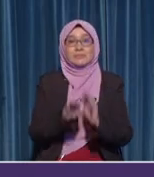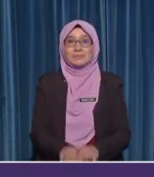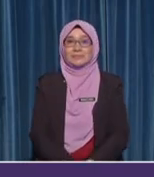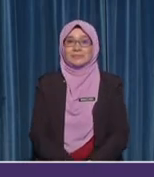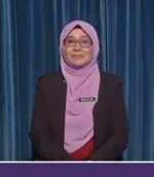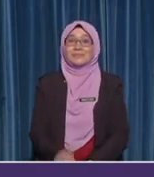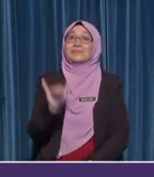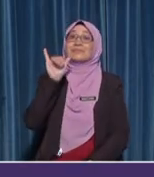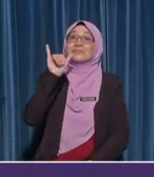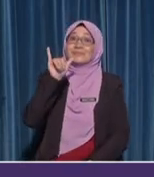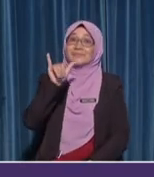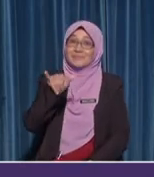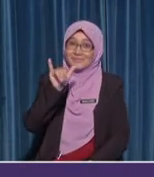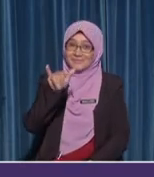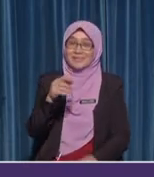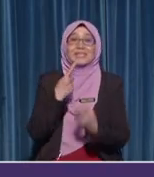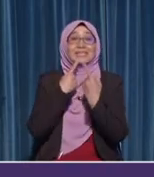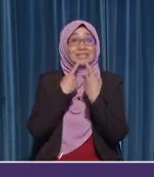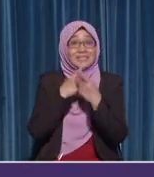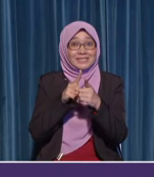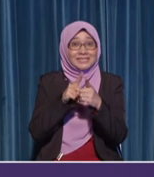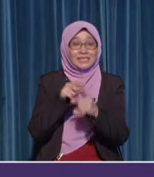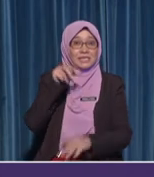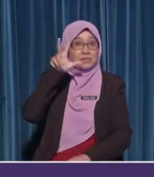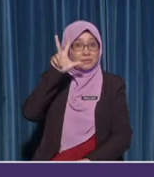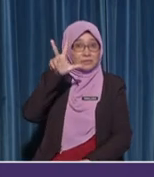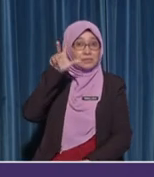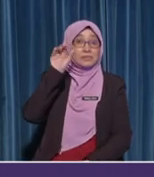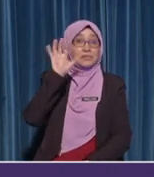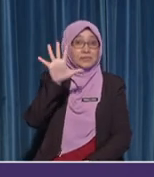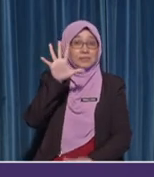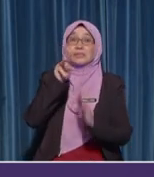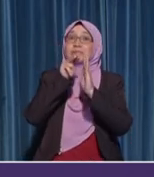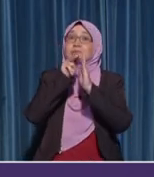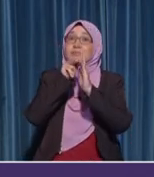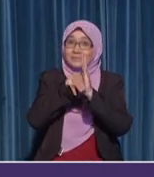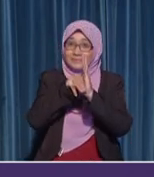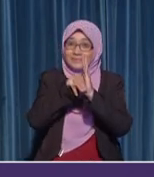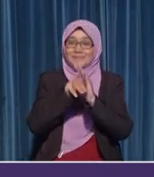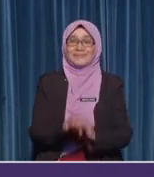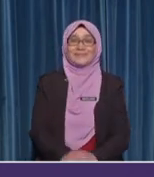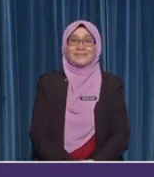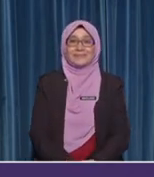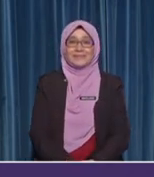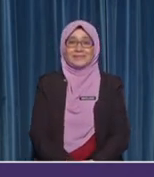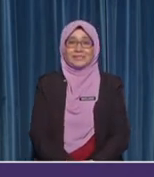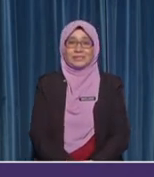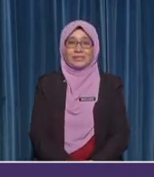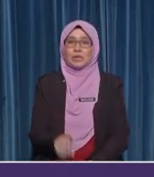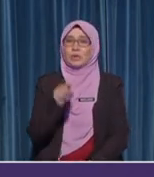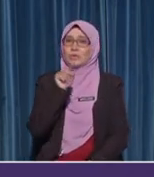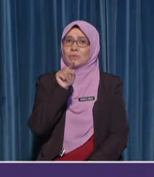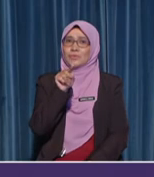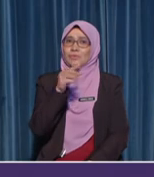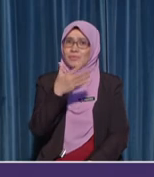Yes, the answer is 35 minutes. You already